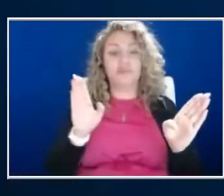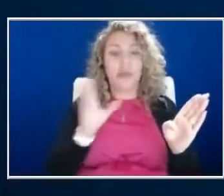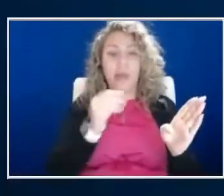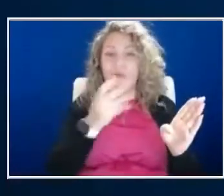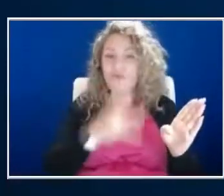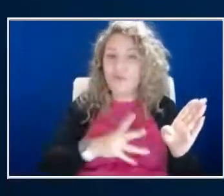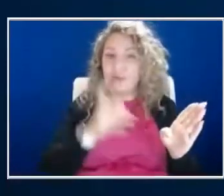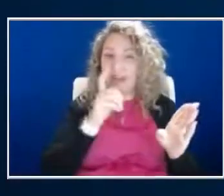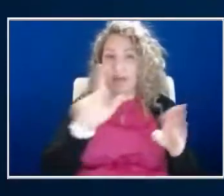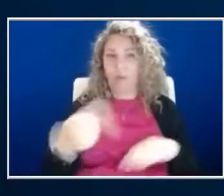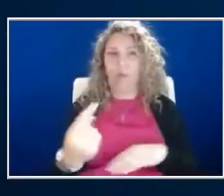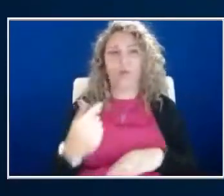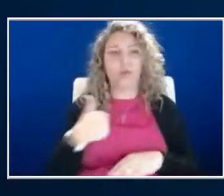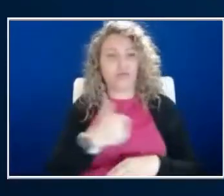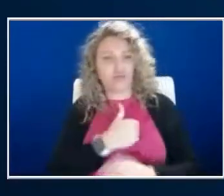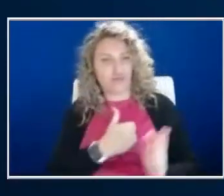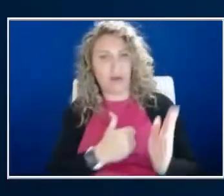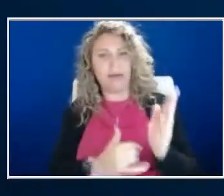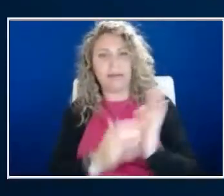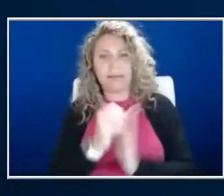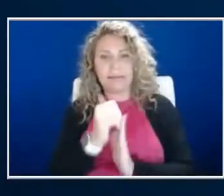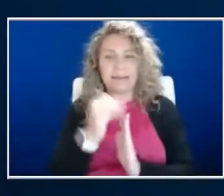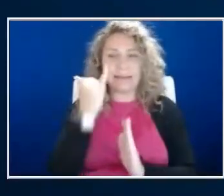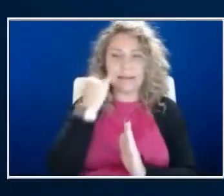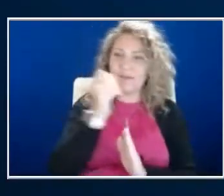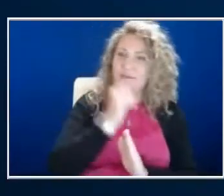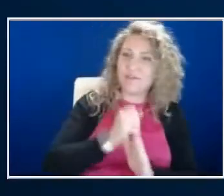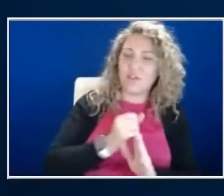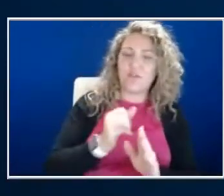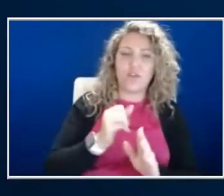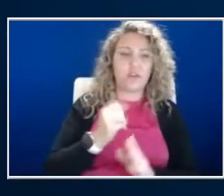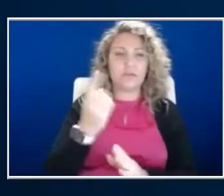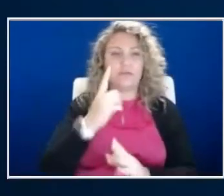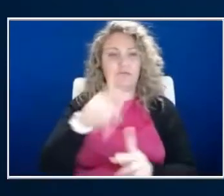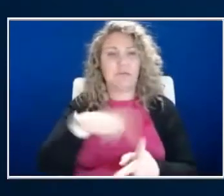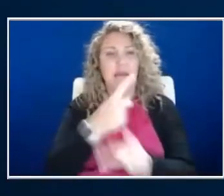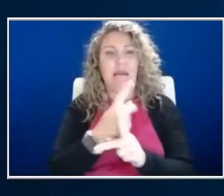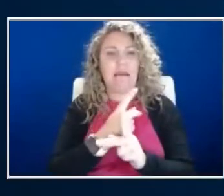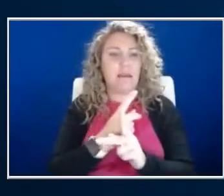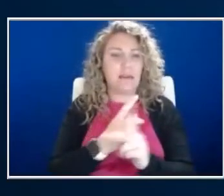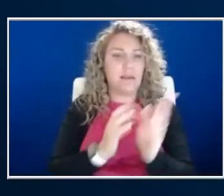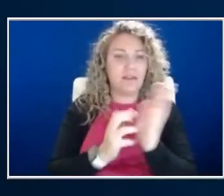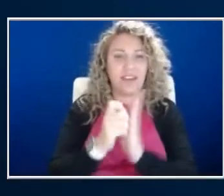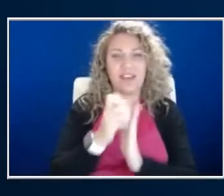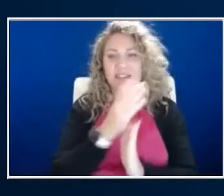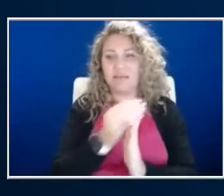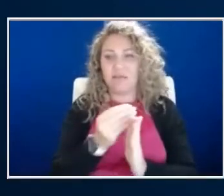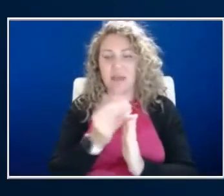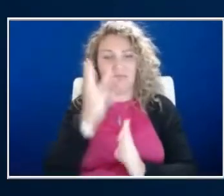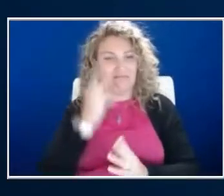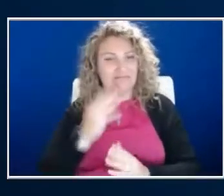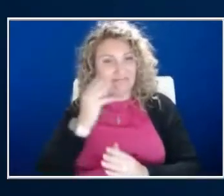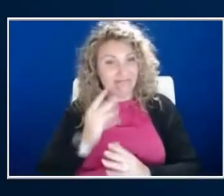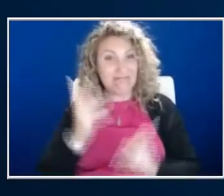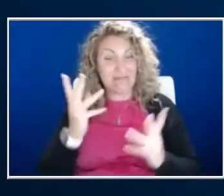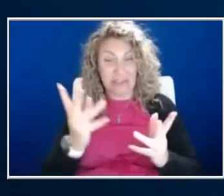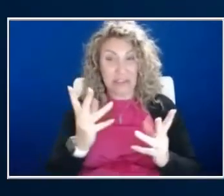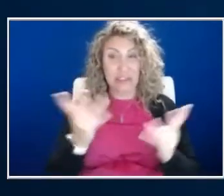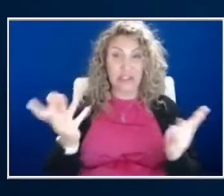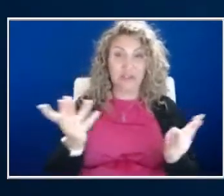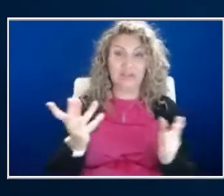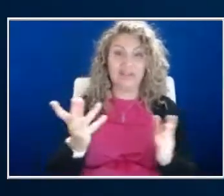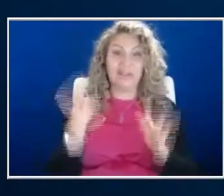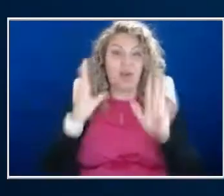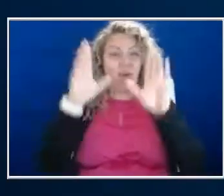just breast cancer. So if you suffer from some type of cancer and have gone through the cancer journey, it's really an amazing